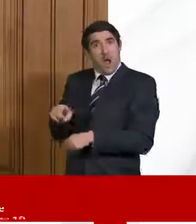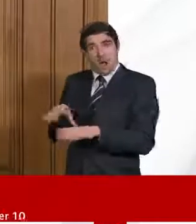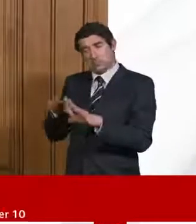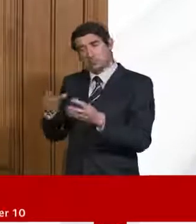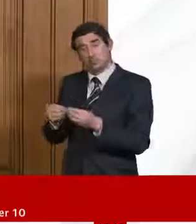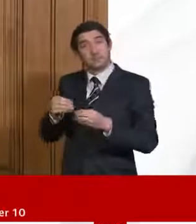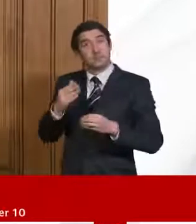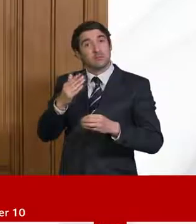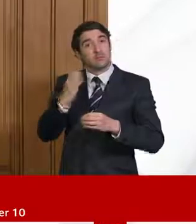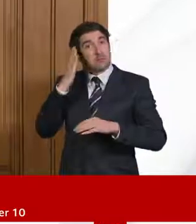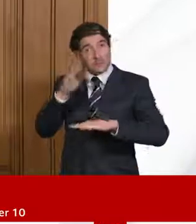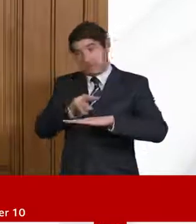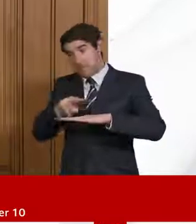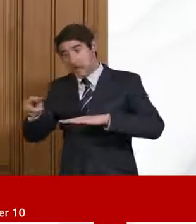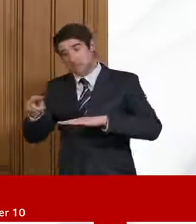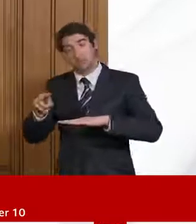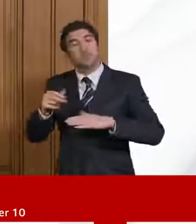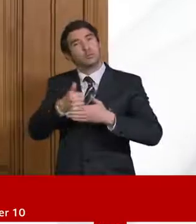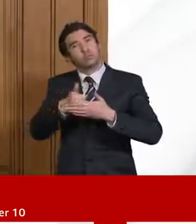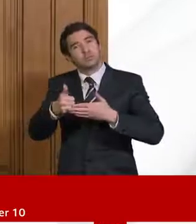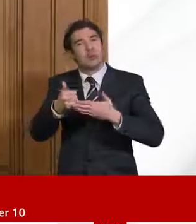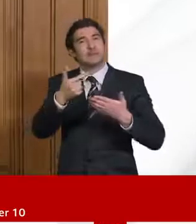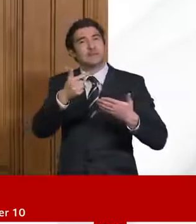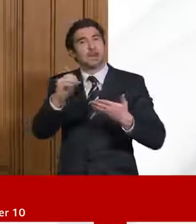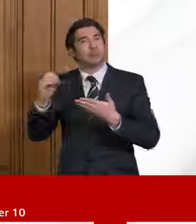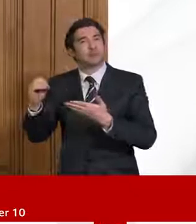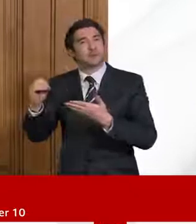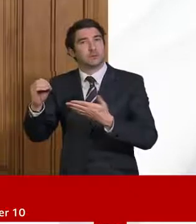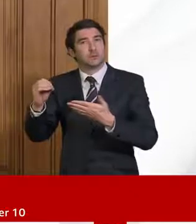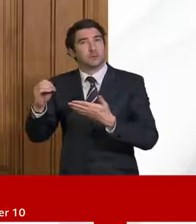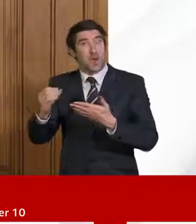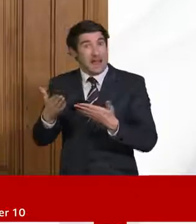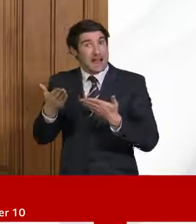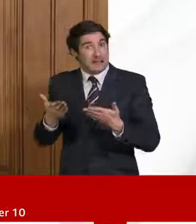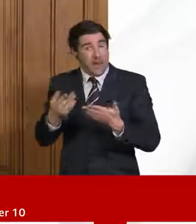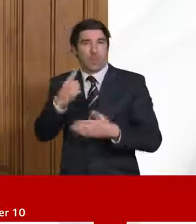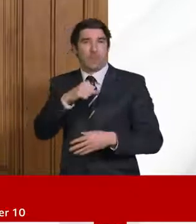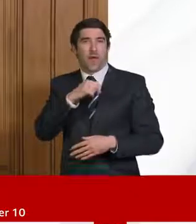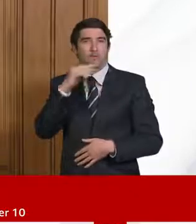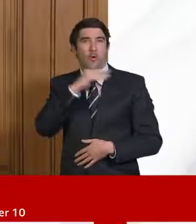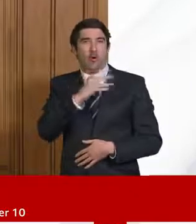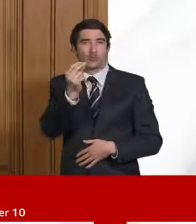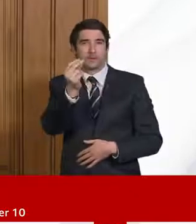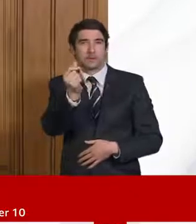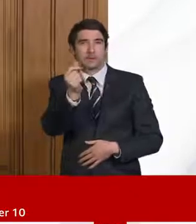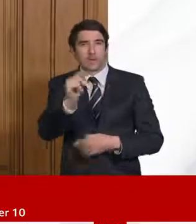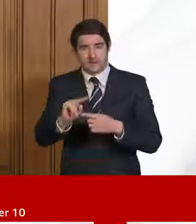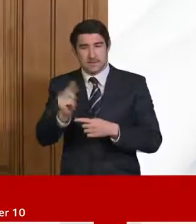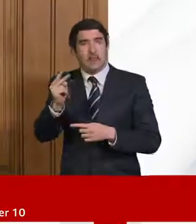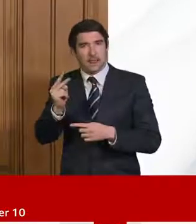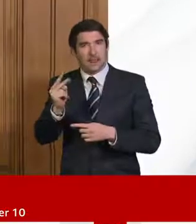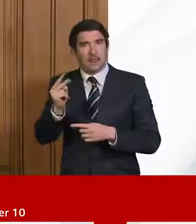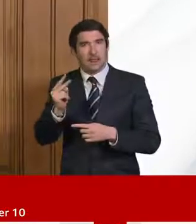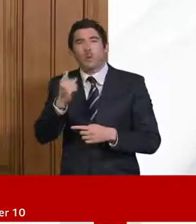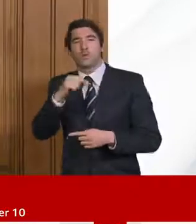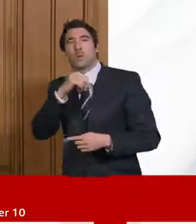first surge has been to double those up to 1,400. So we are increasing every day. We are well above 1,000 now. We haven't